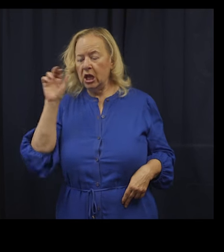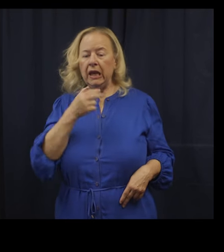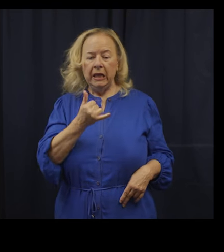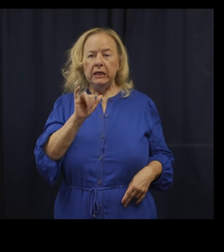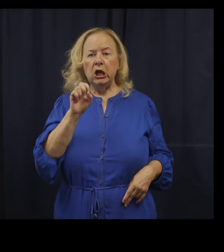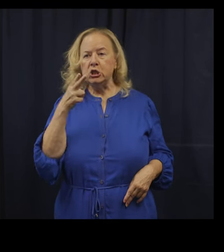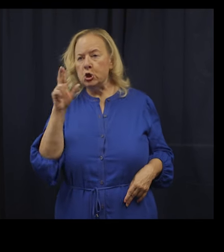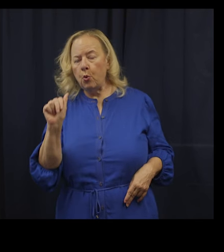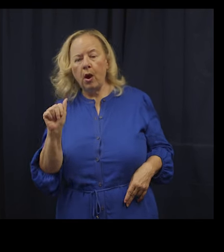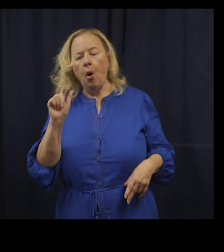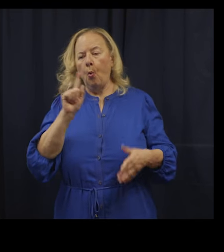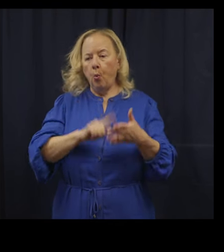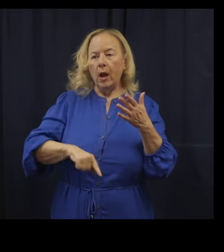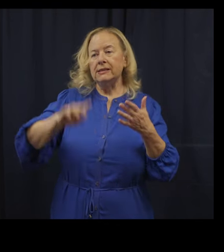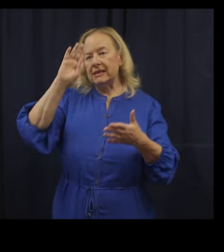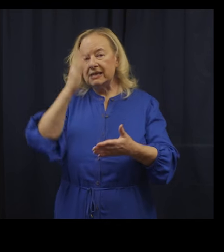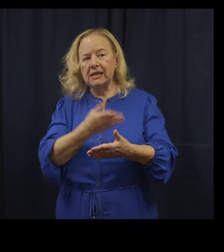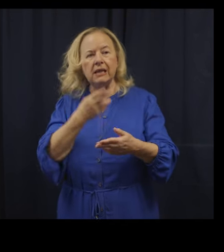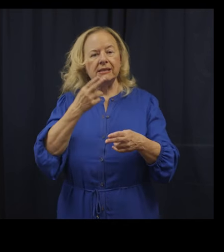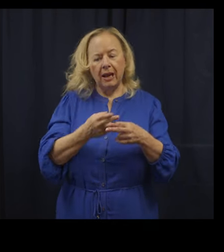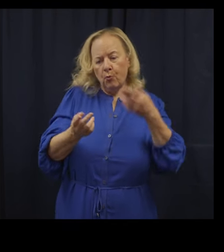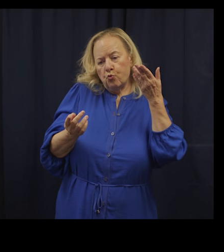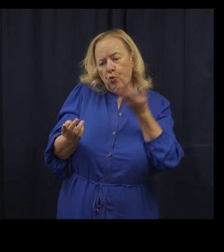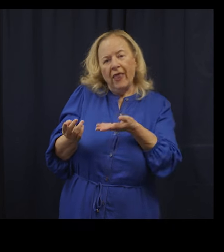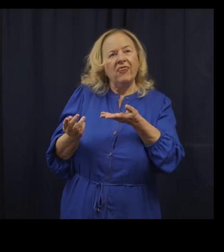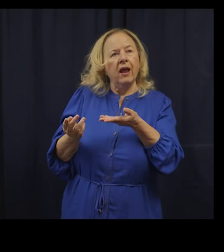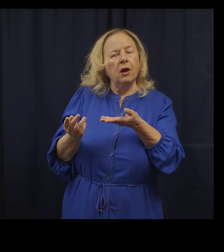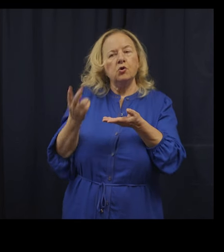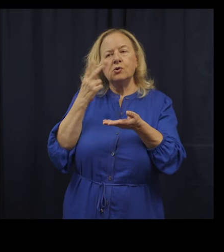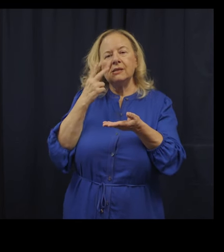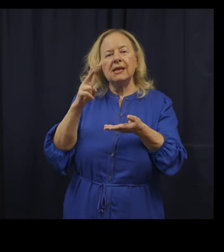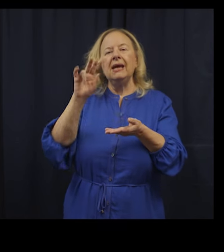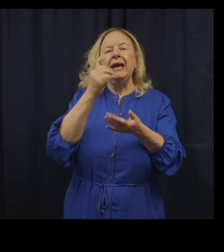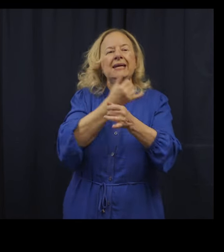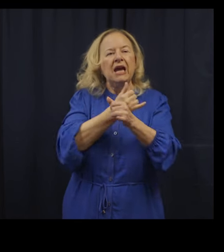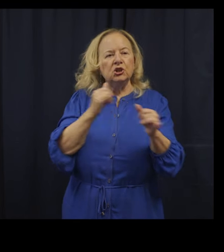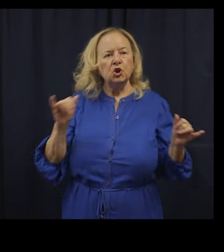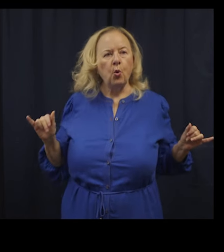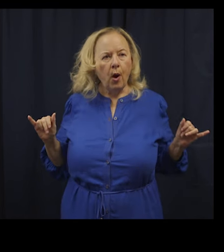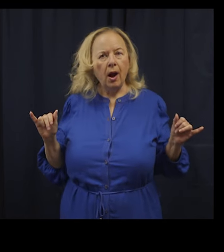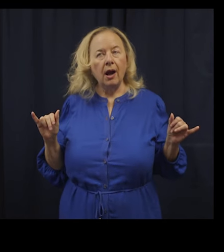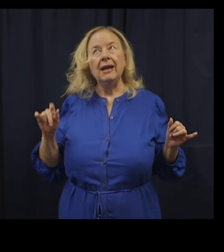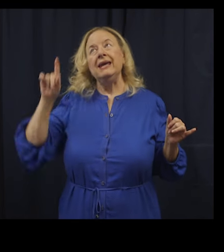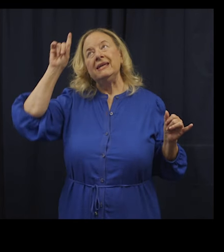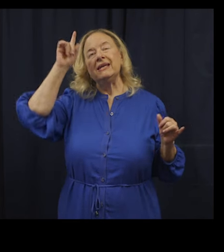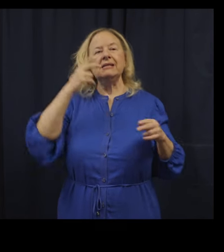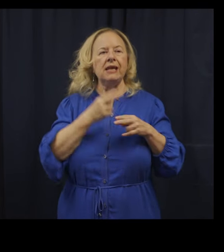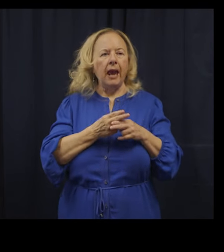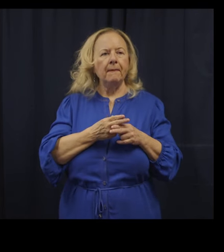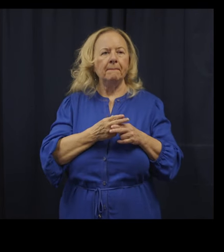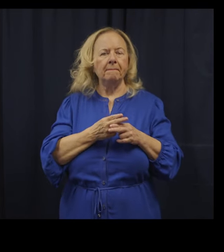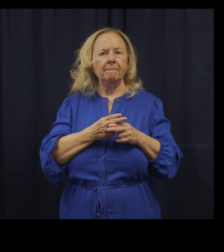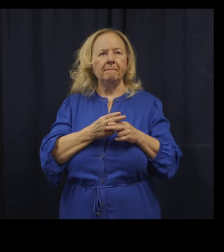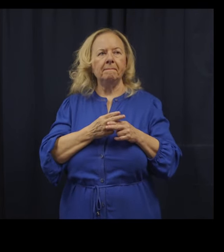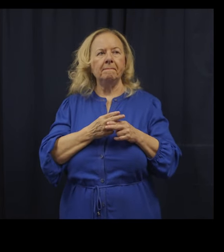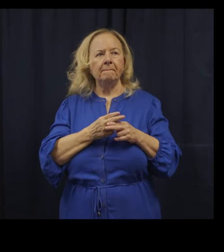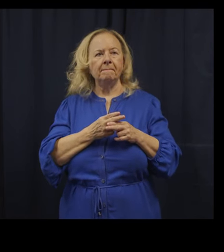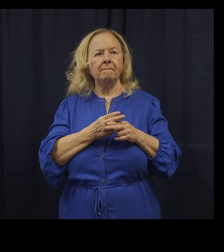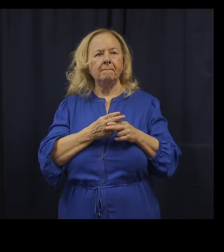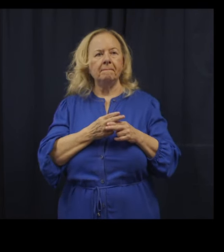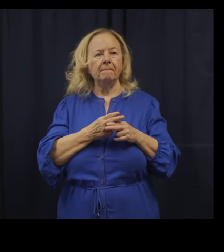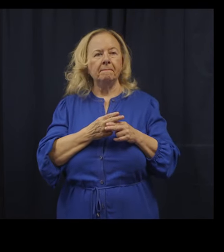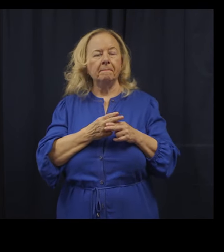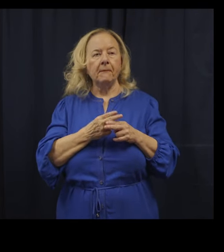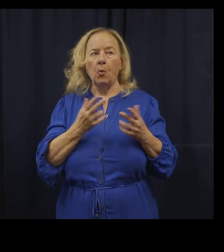Yeshua, what is his son's name? And right there you see, Yeshua is his name. Oh,